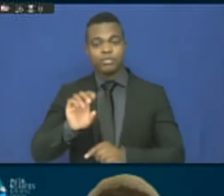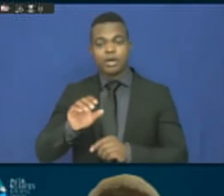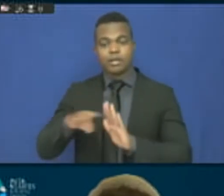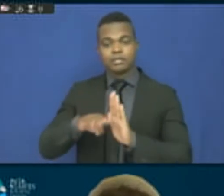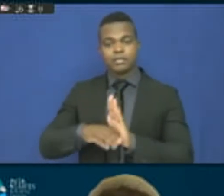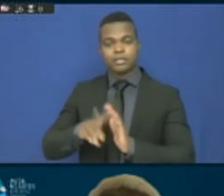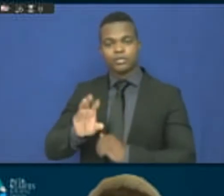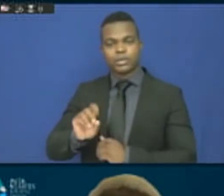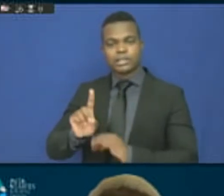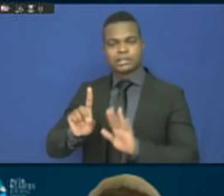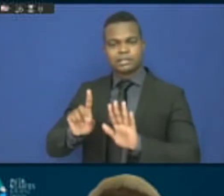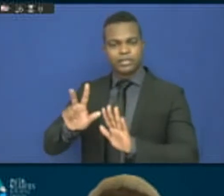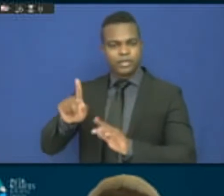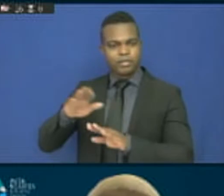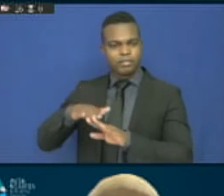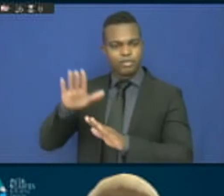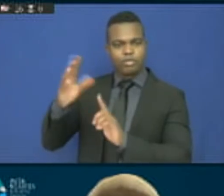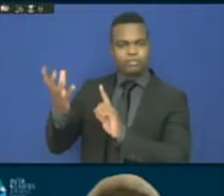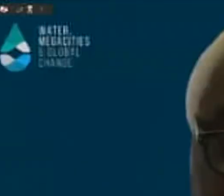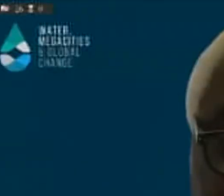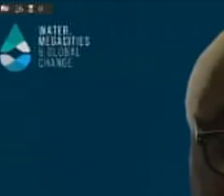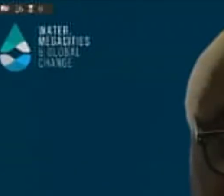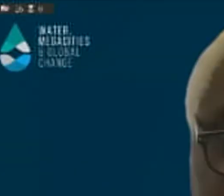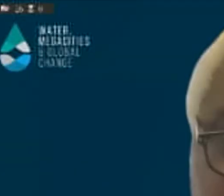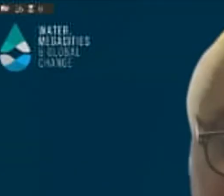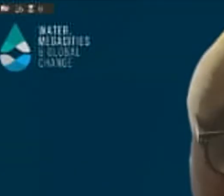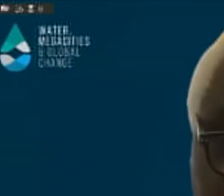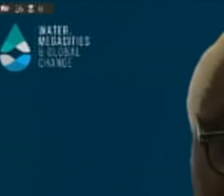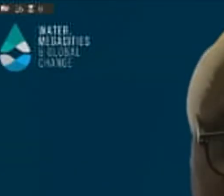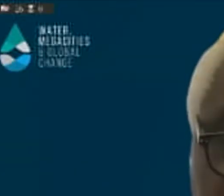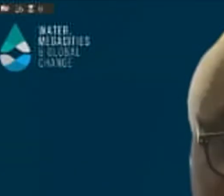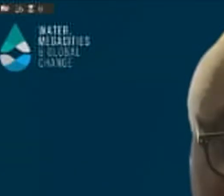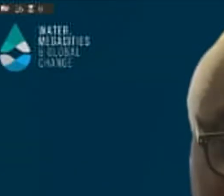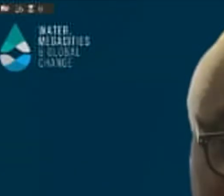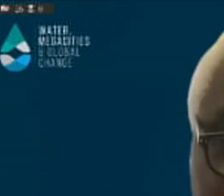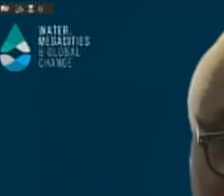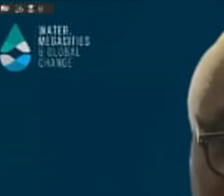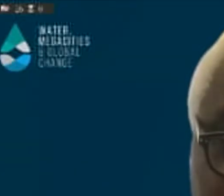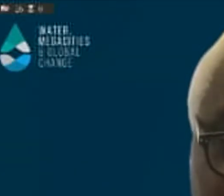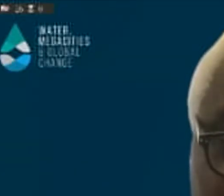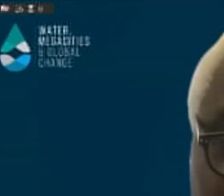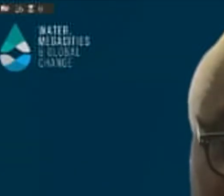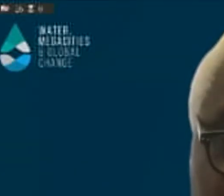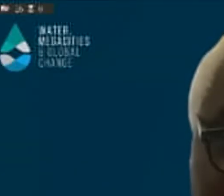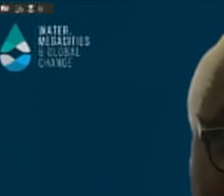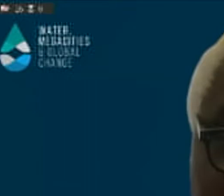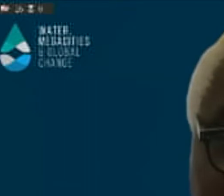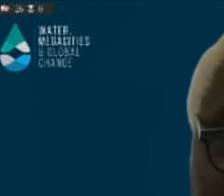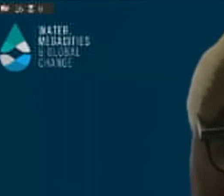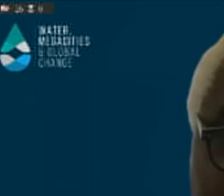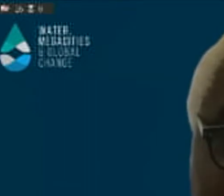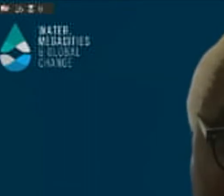localized the SDGs and agenda 2063 in Africa? Are we there? Why not?